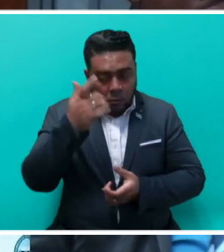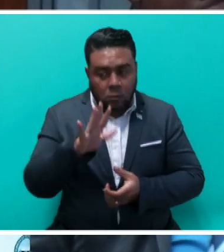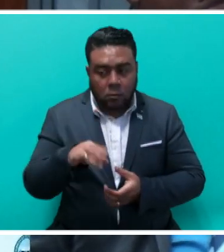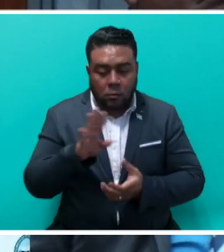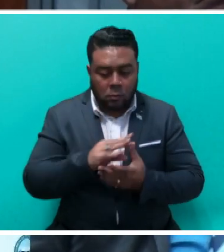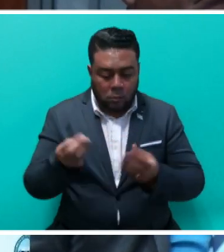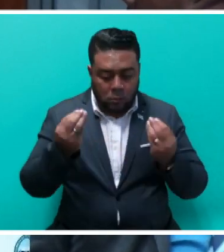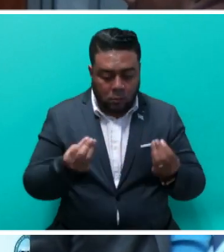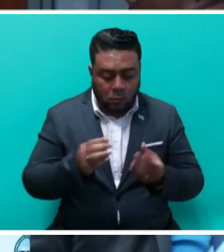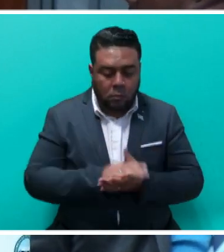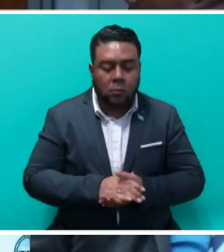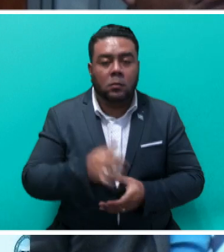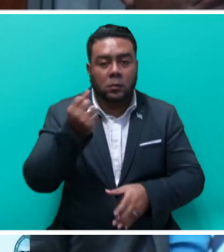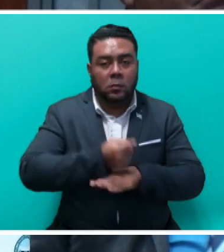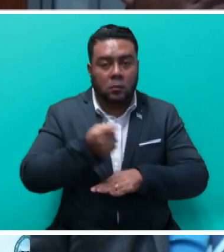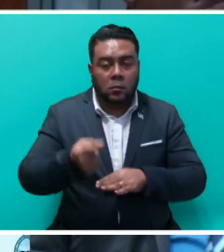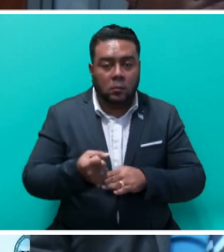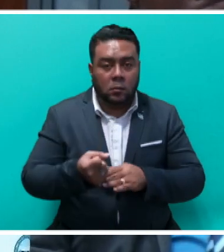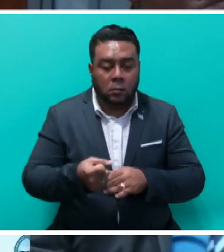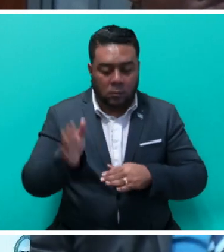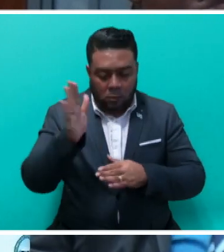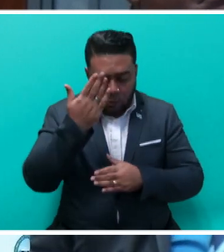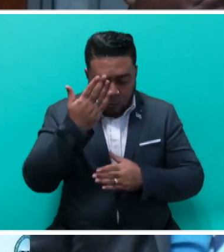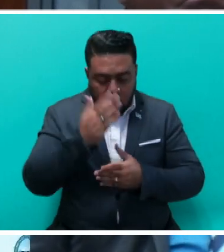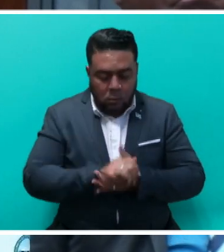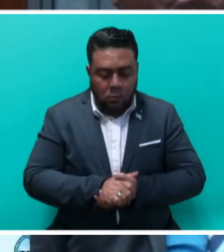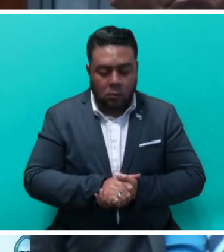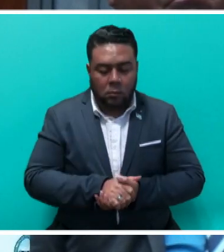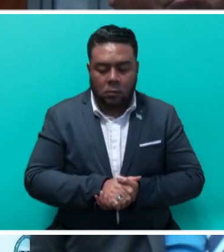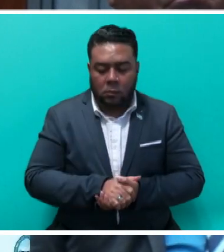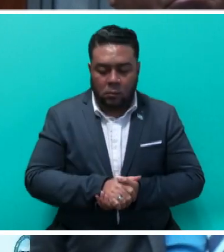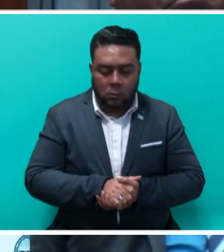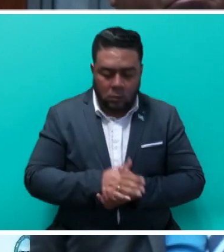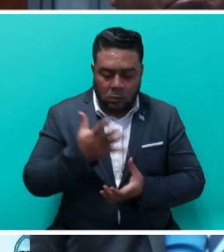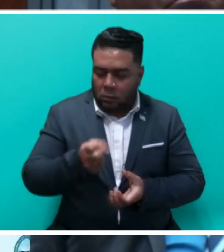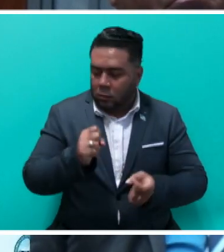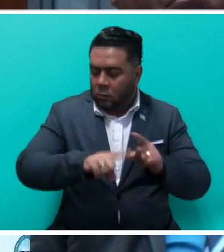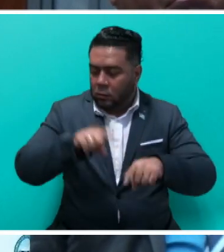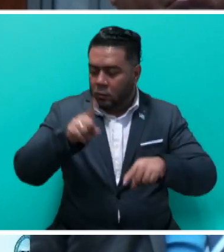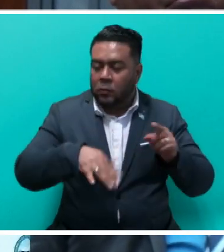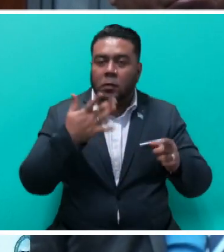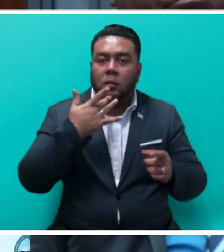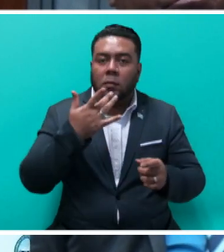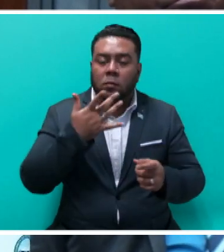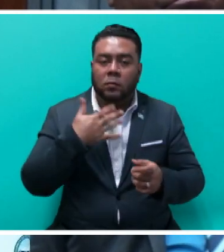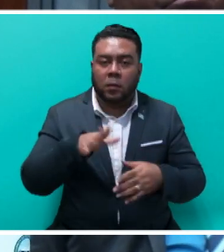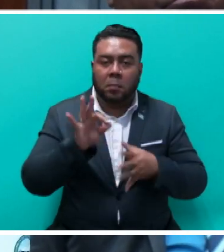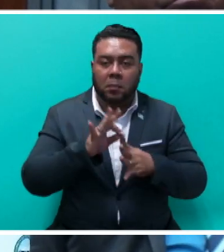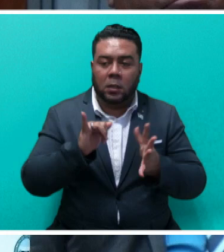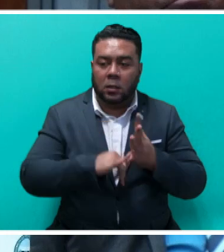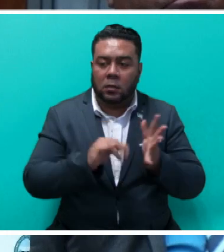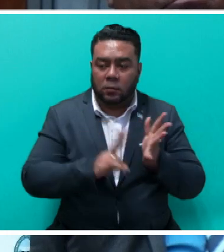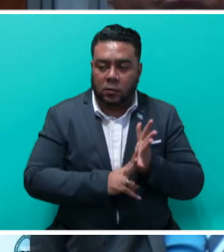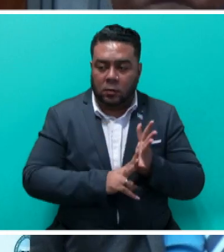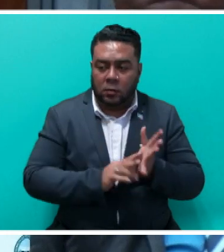often results in a blanket approach that fails to distinguish between different types of public service vehicles and